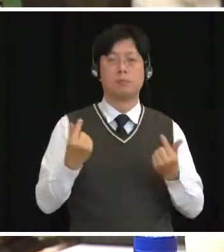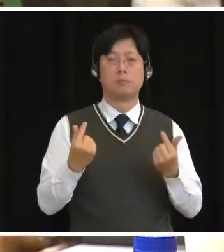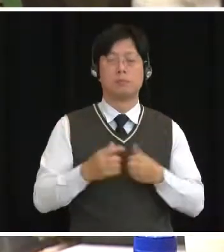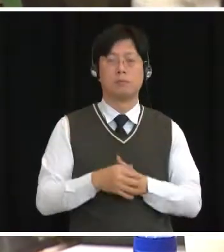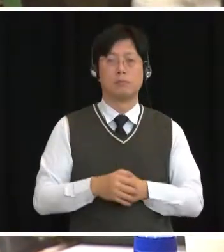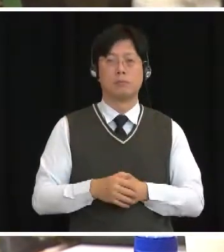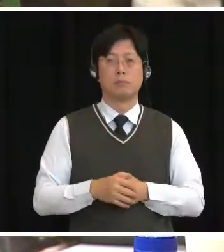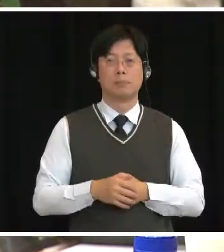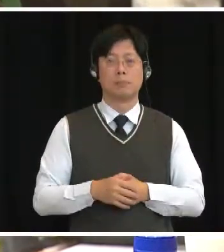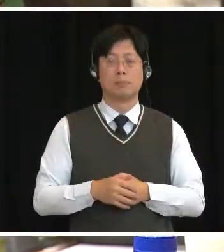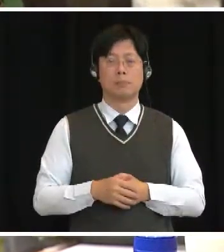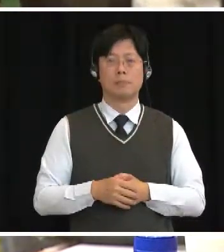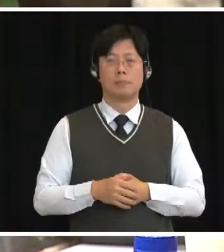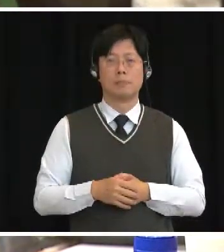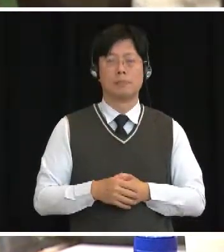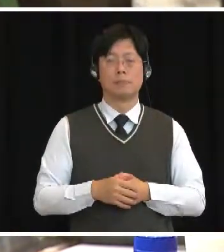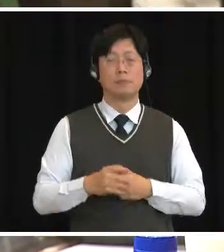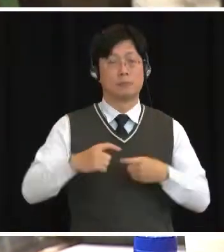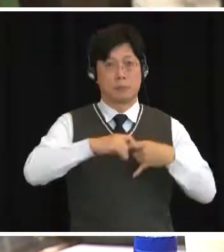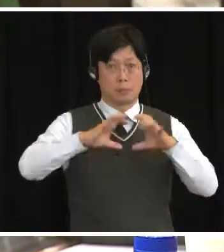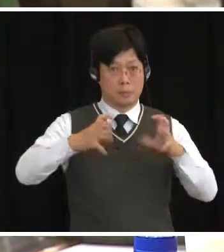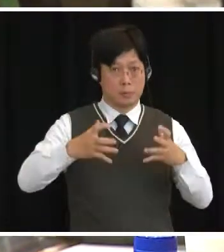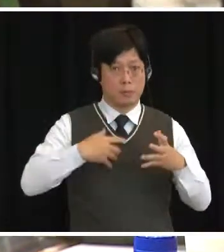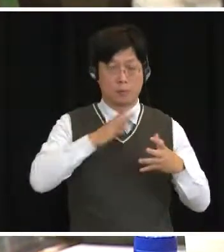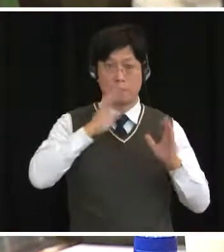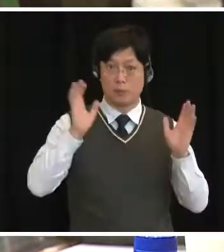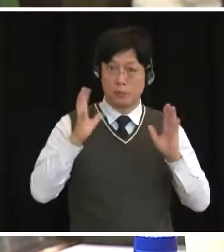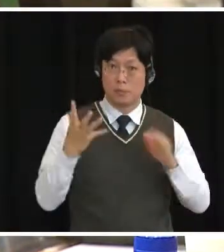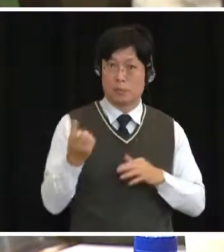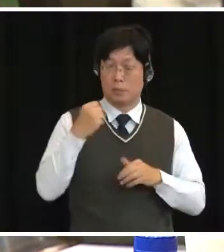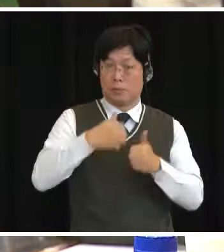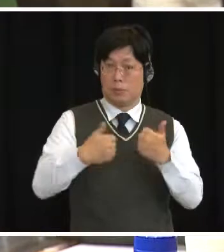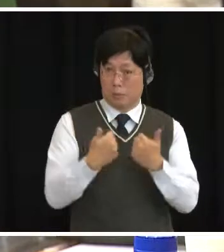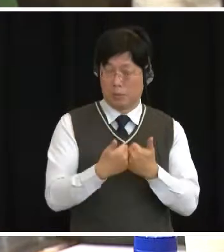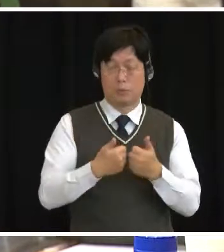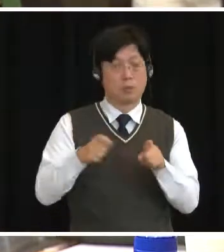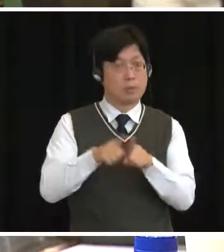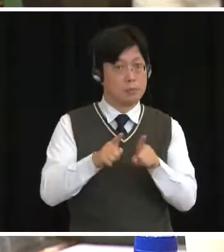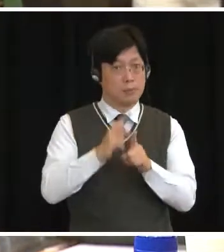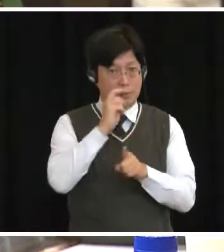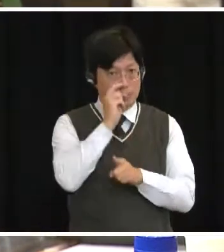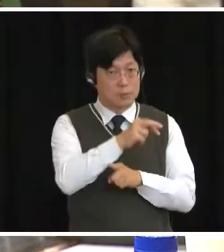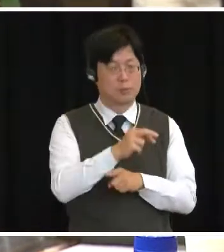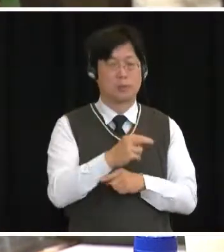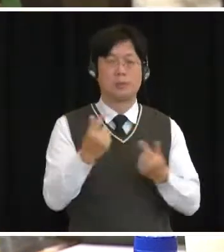of CRC and general comments made by the CRC committee.